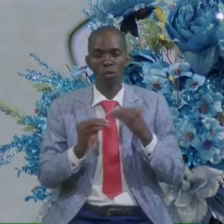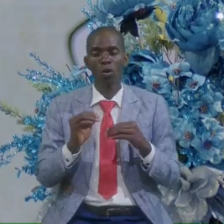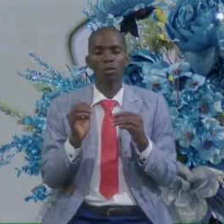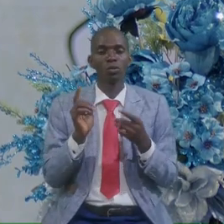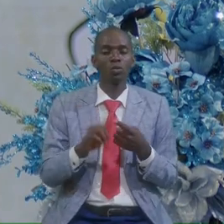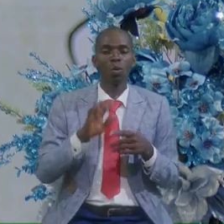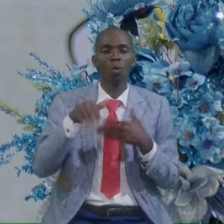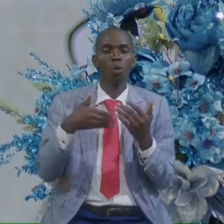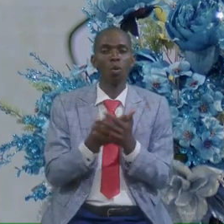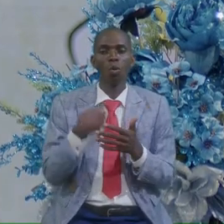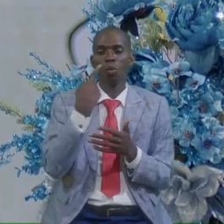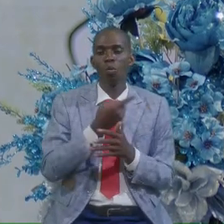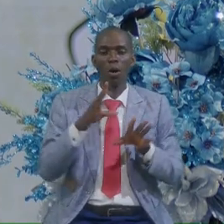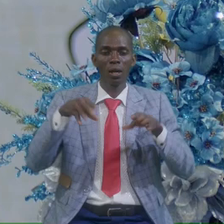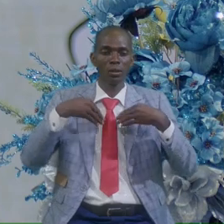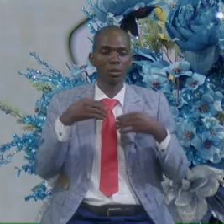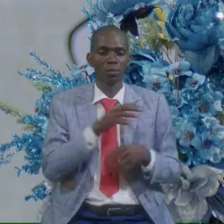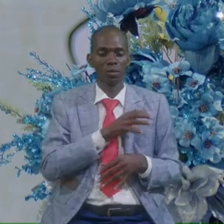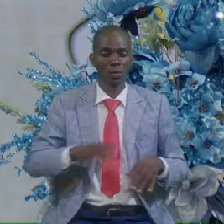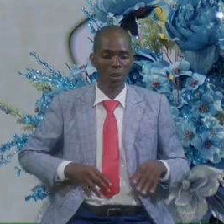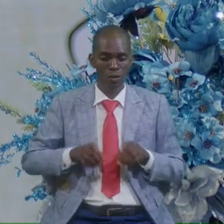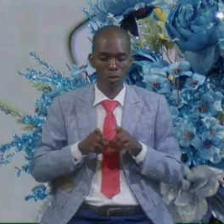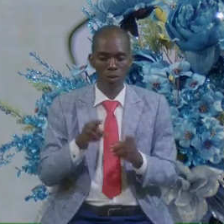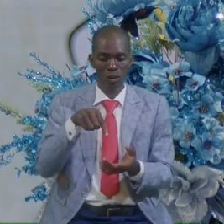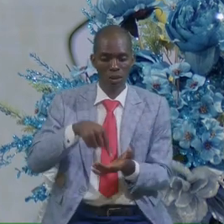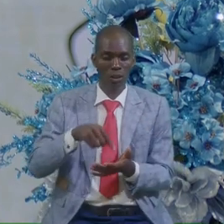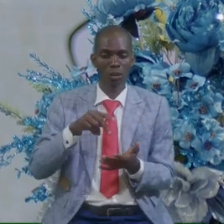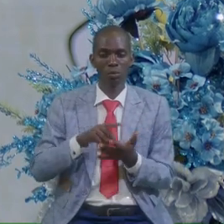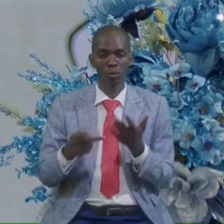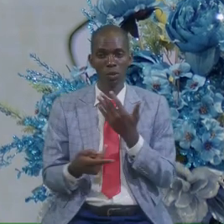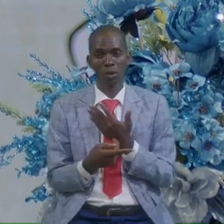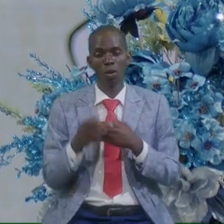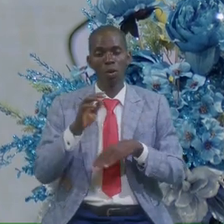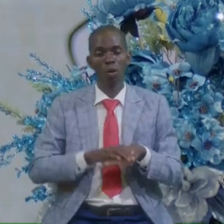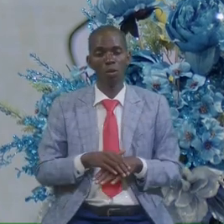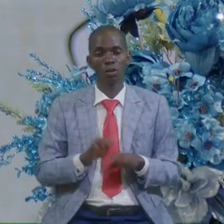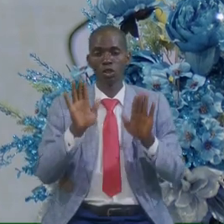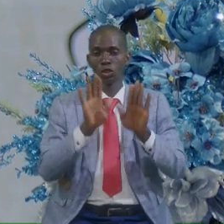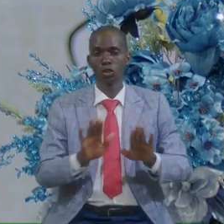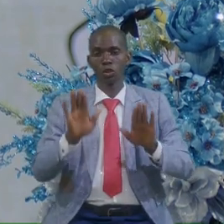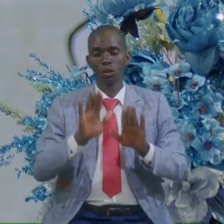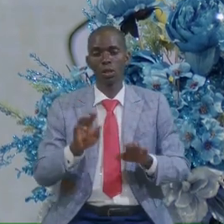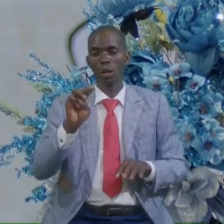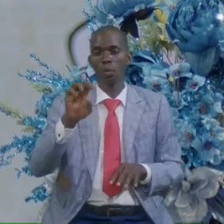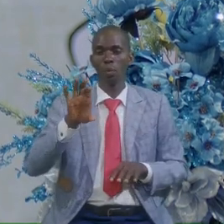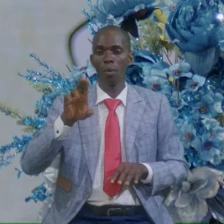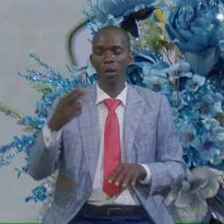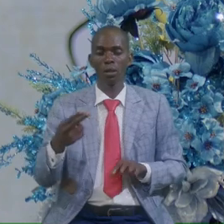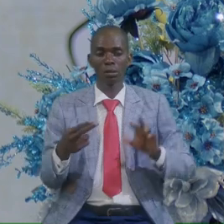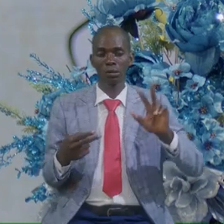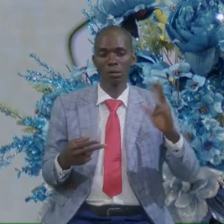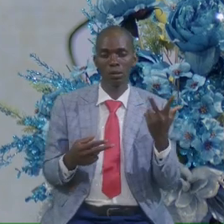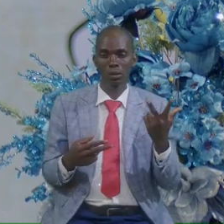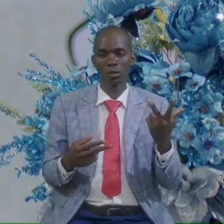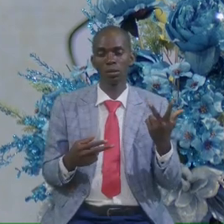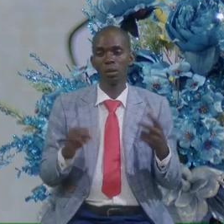Christ during this crusade on Sunday, 3rd March 2024,